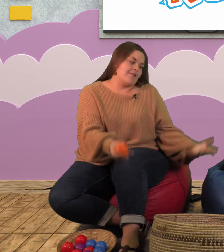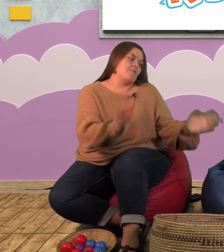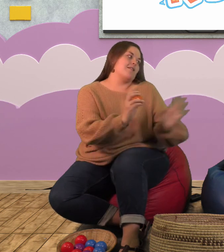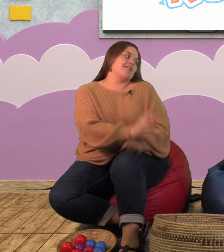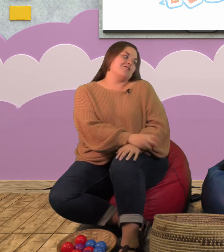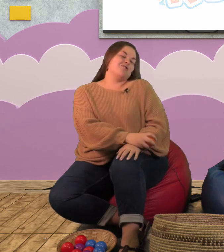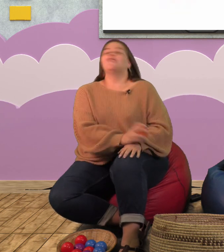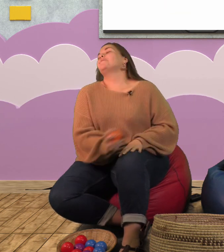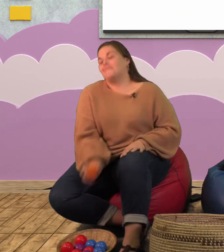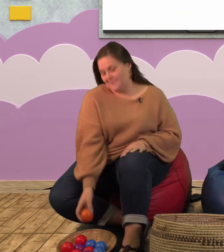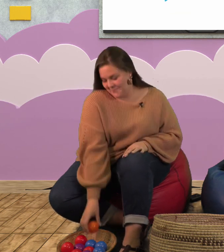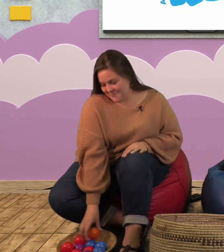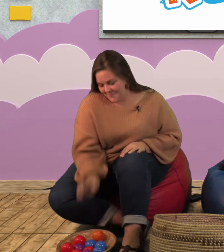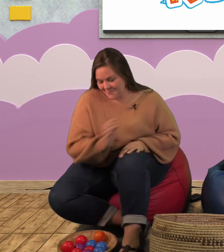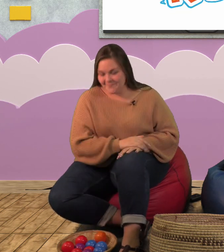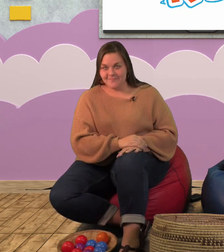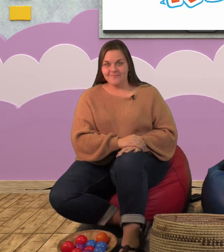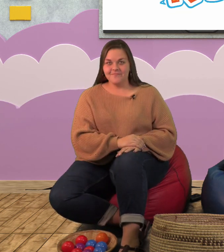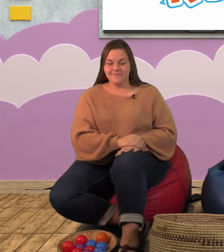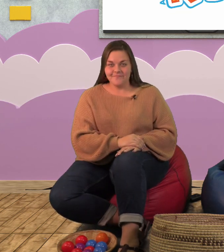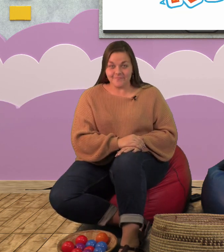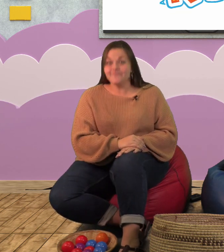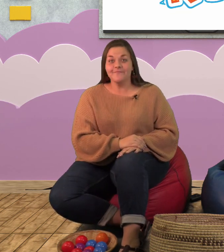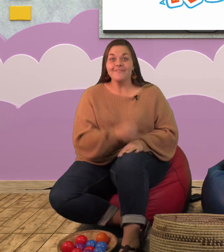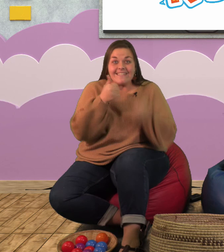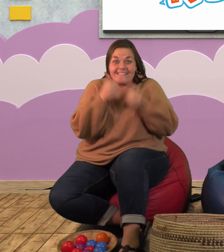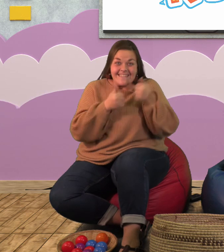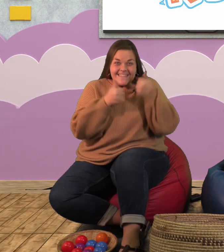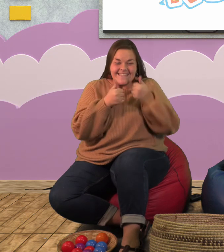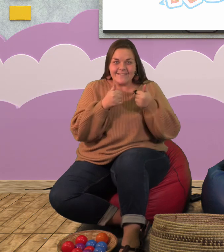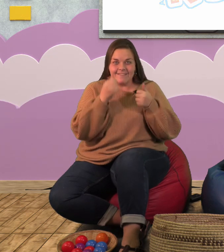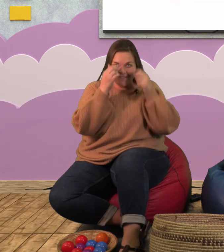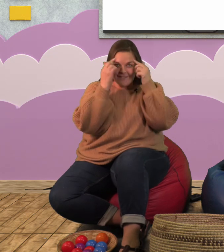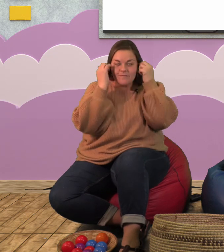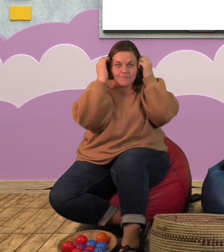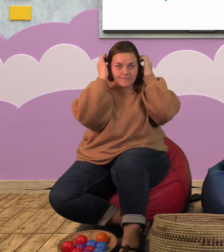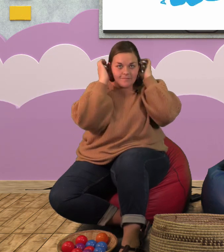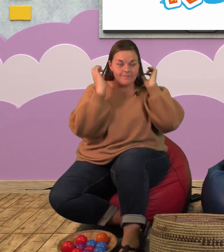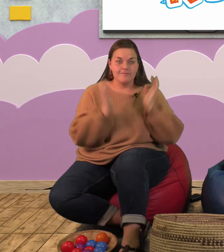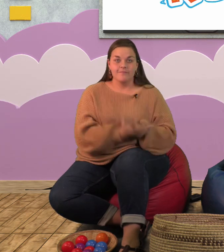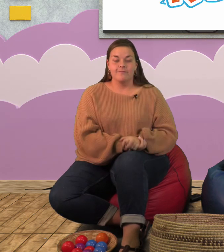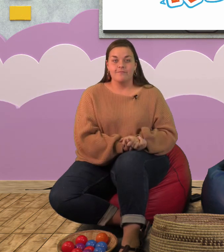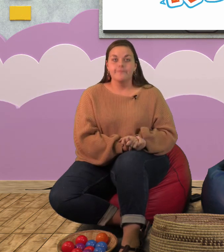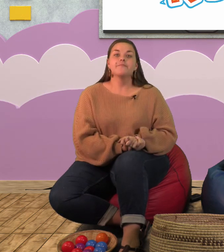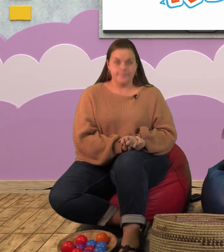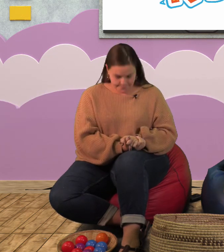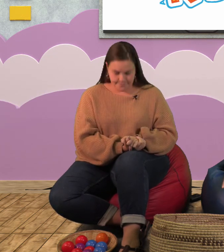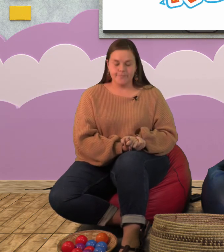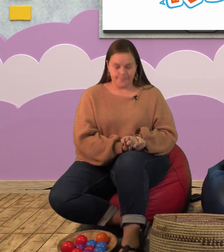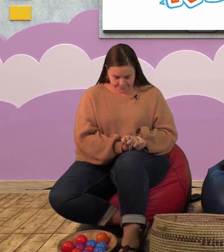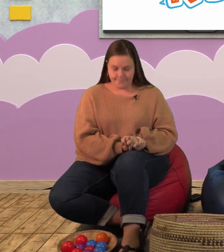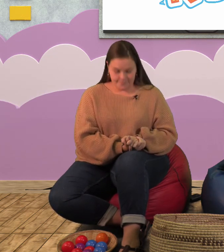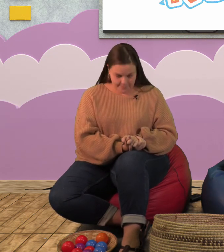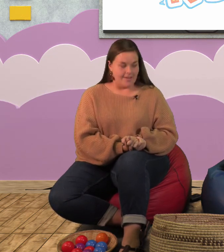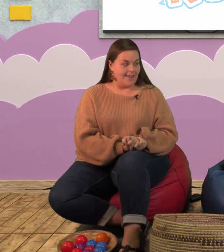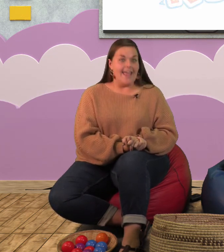are the one that can start. Okay, so our friends at home, you can count with us to make sure we get 20 school supplies into